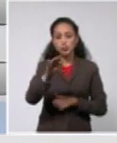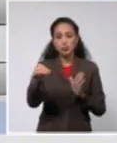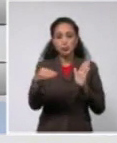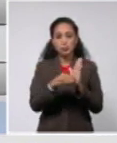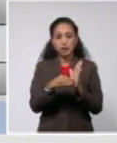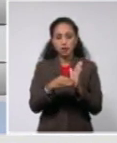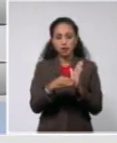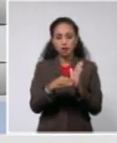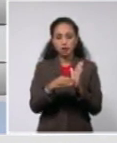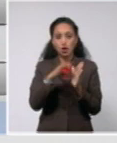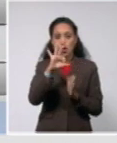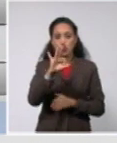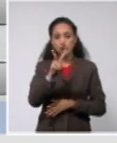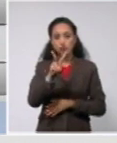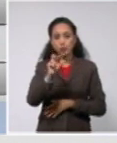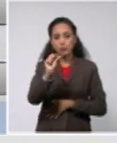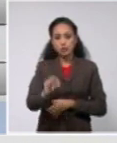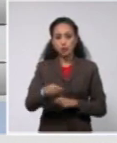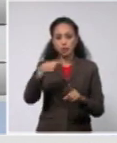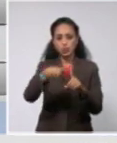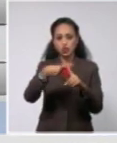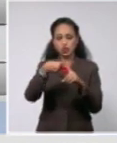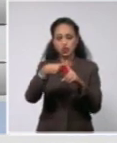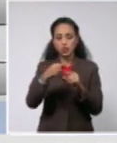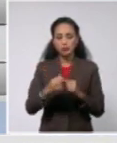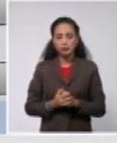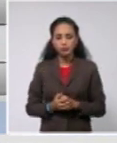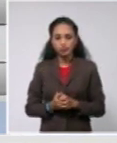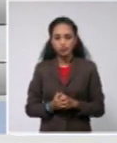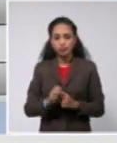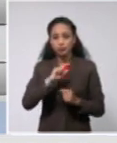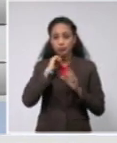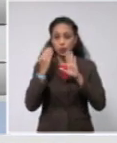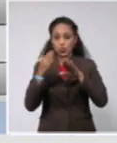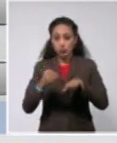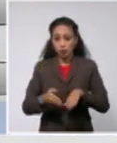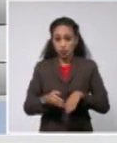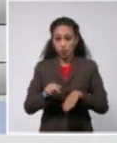32,289,082 confirmed cases since the start of the pandemic.